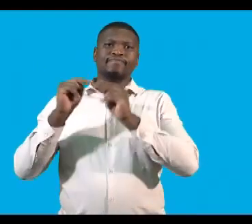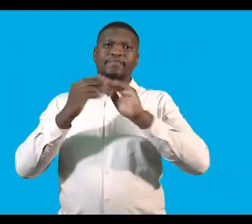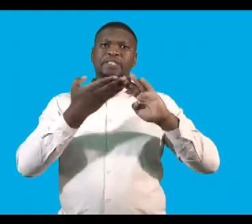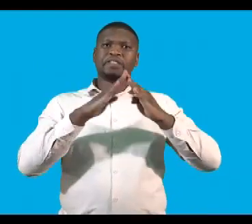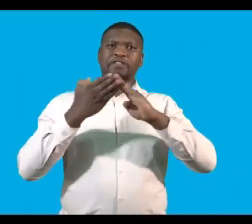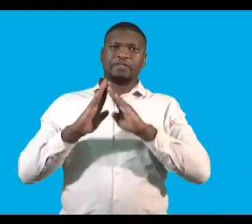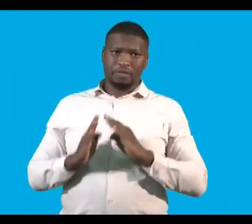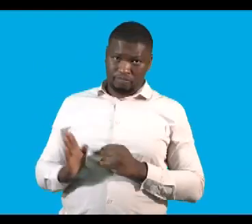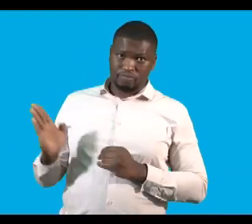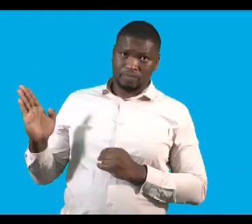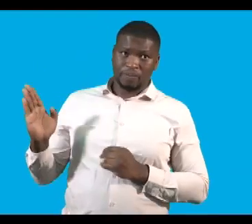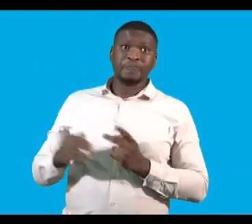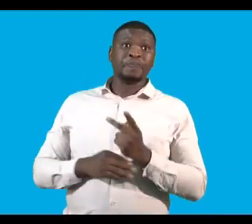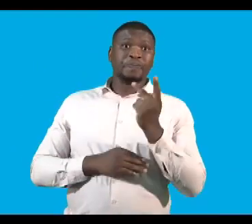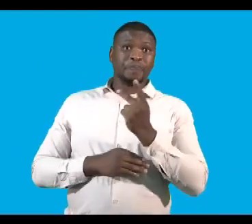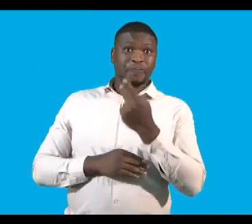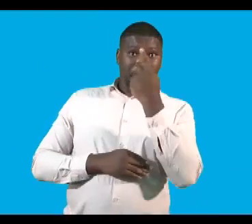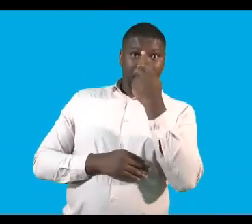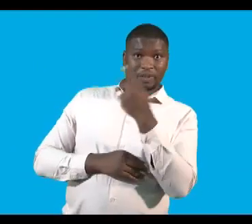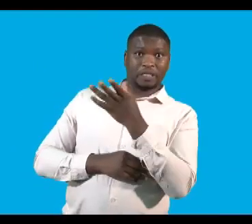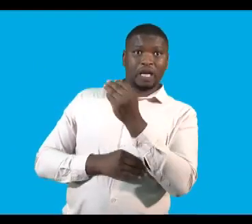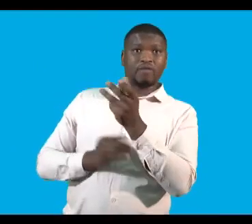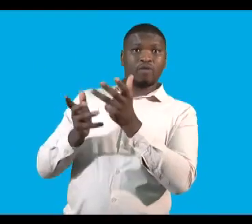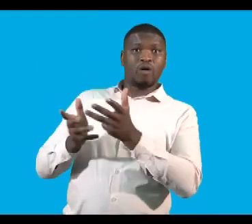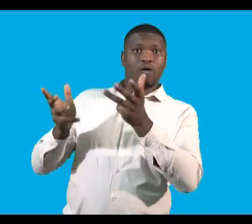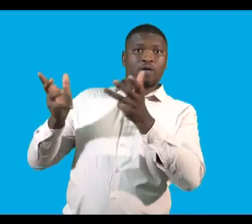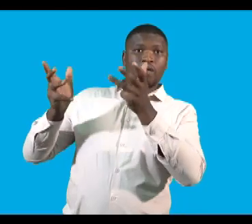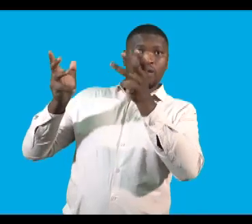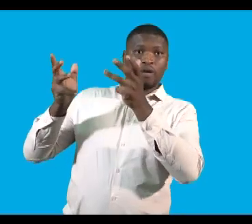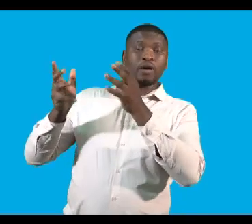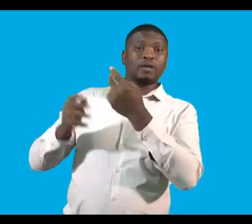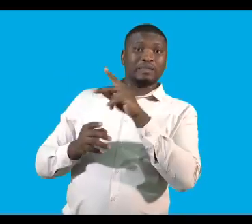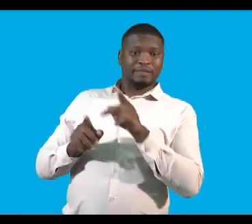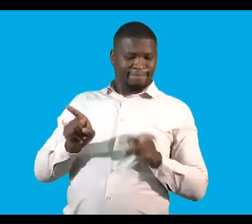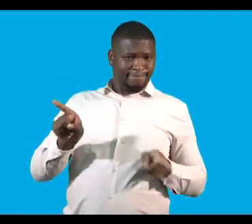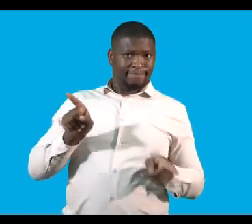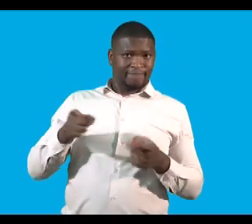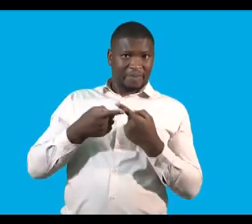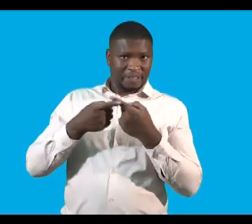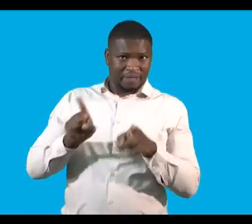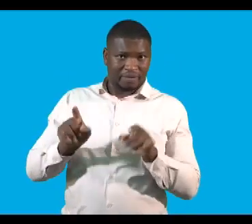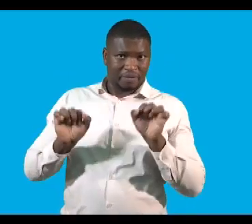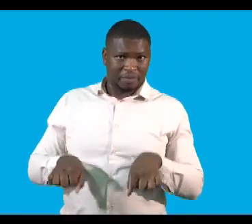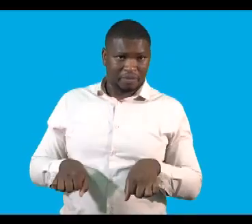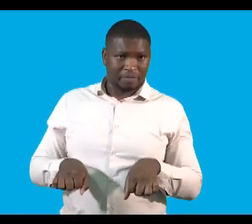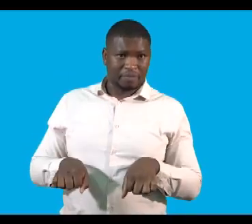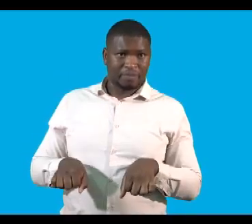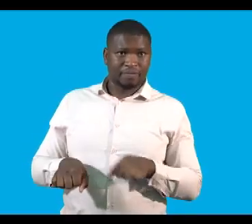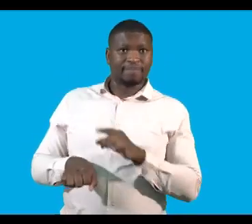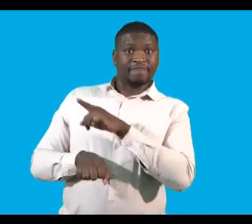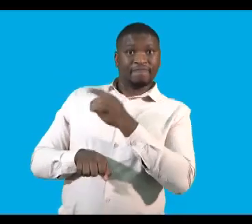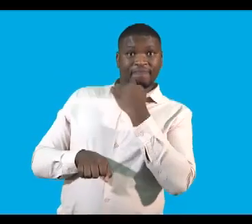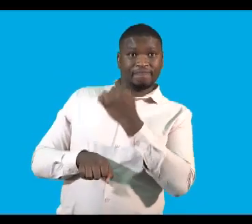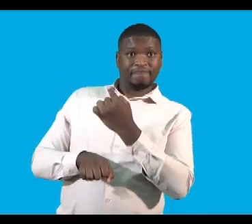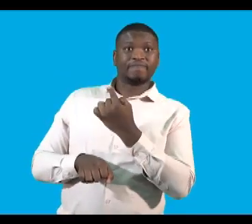There is another speech bubble, and look at the difference between this speech bubble and the one by the superhero character. And